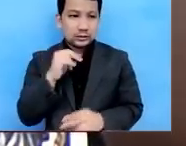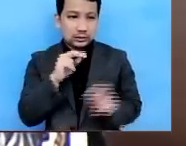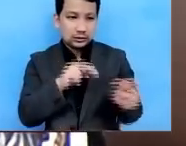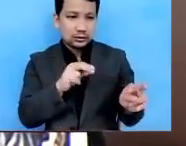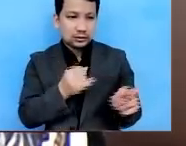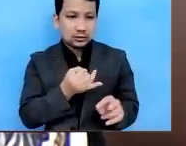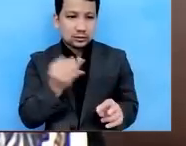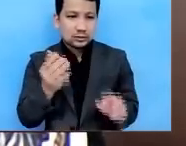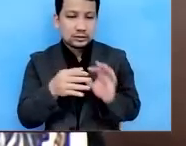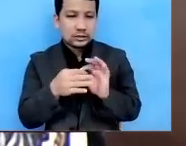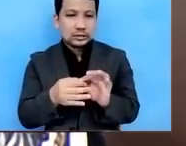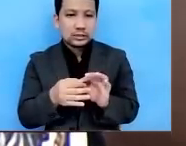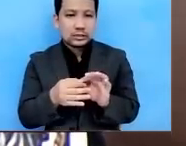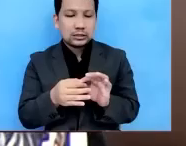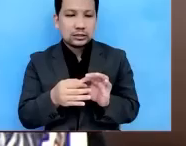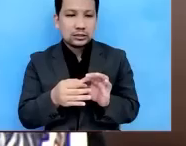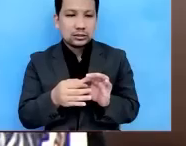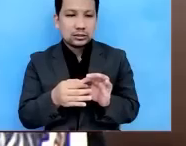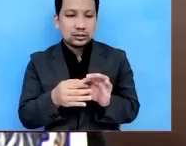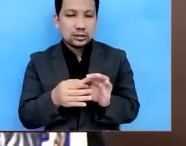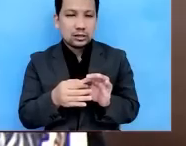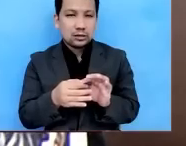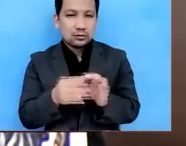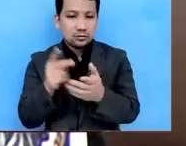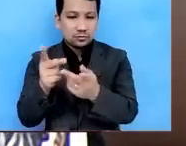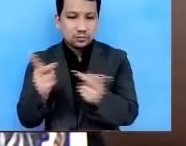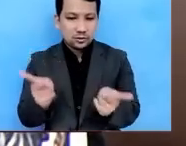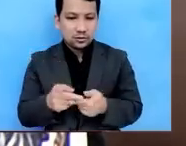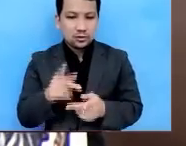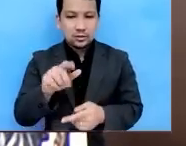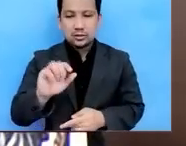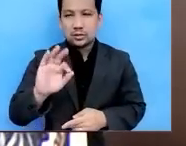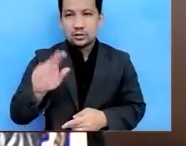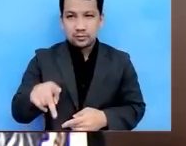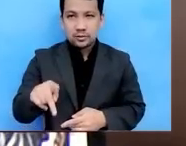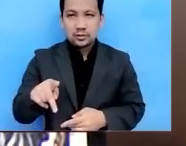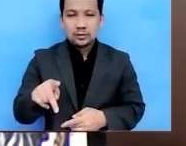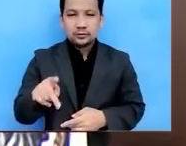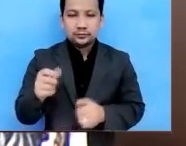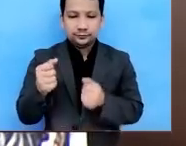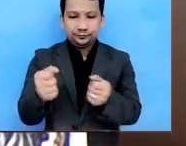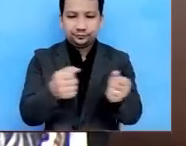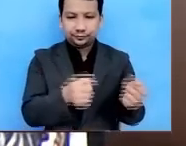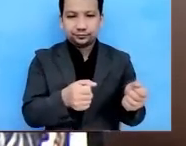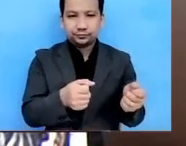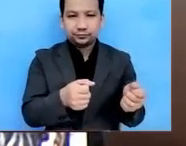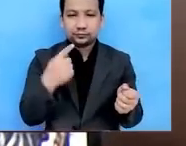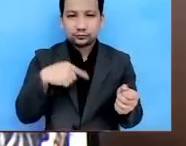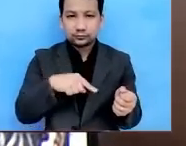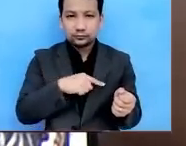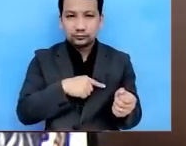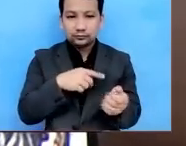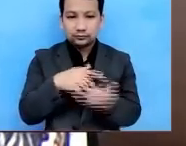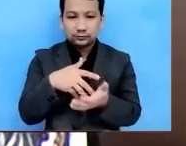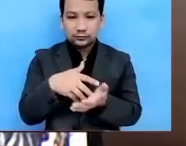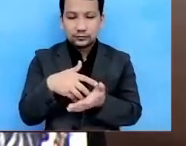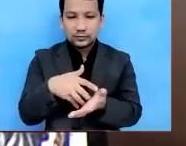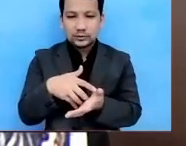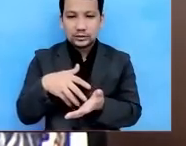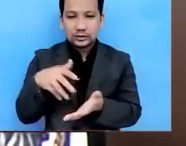the configuration of the armed forces strategy, our vulnerabilities is in the north.